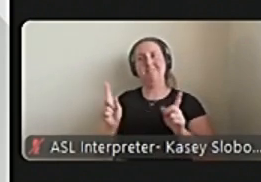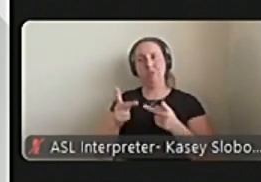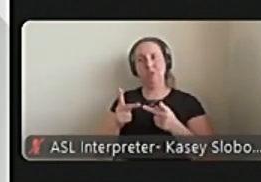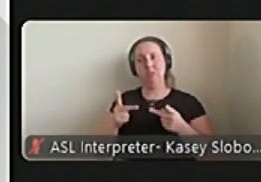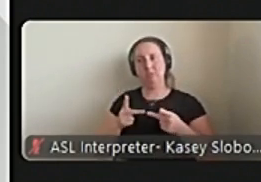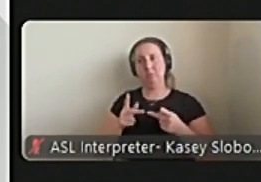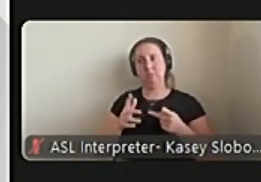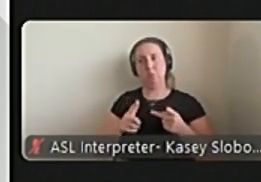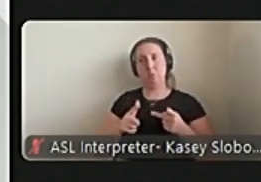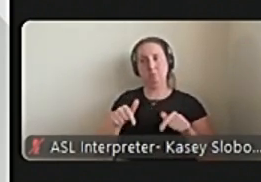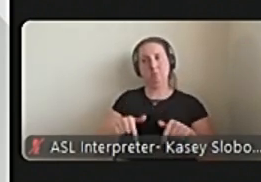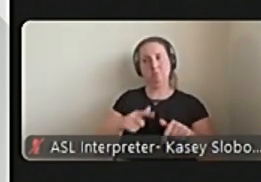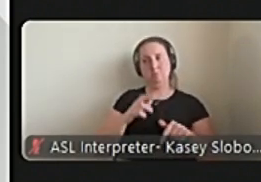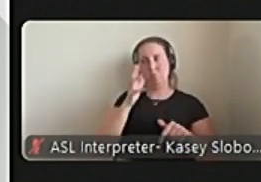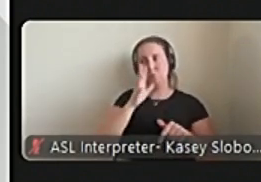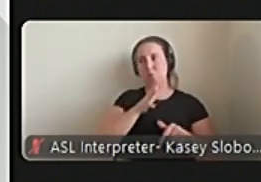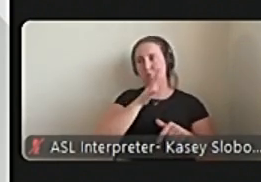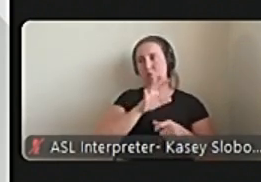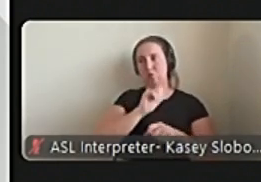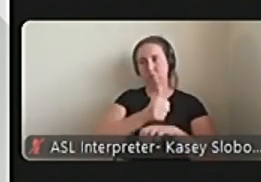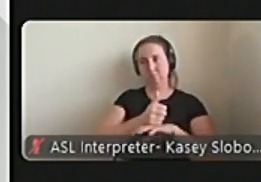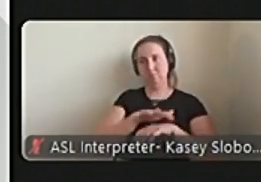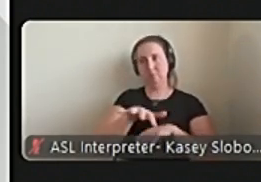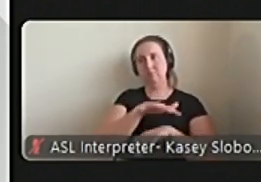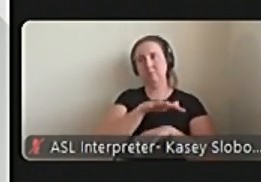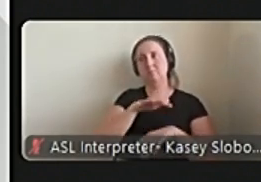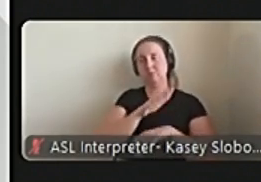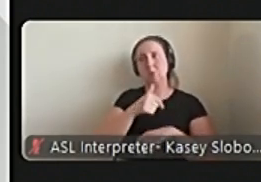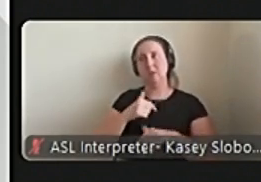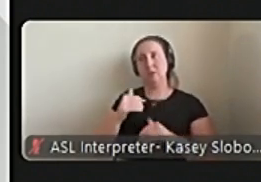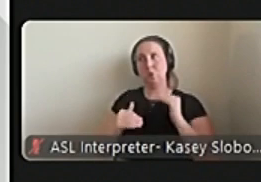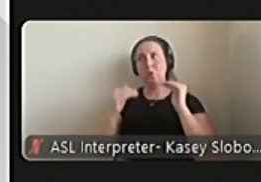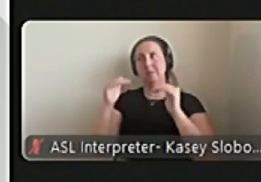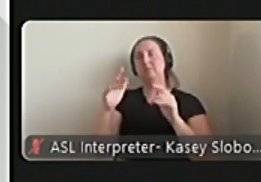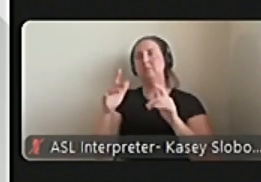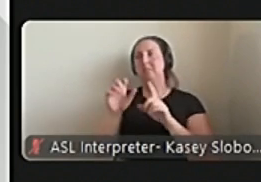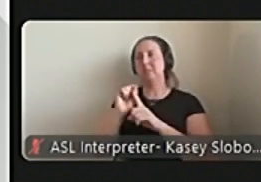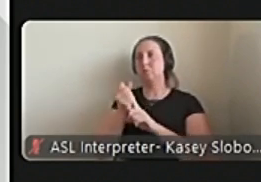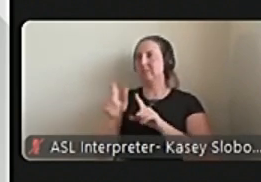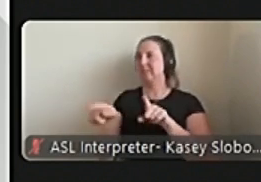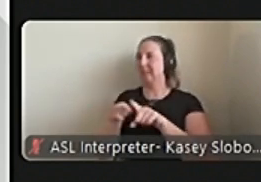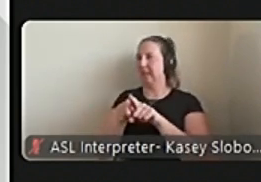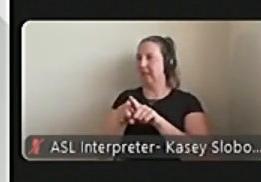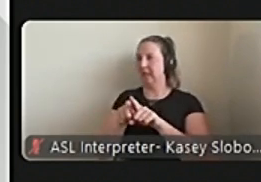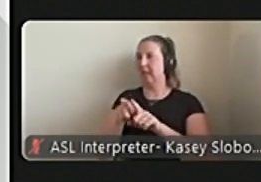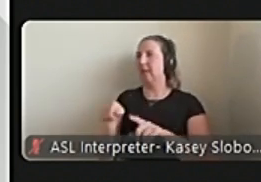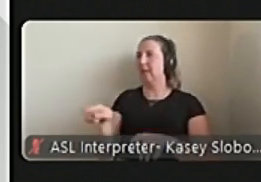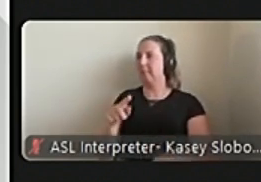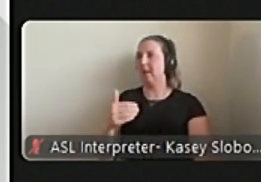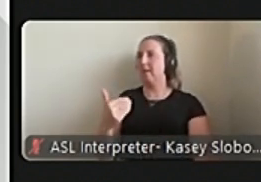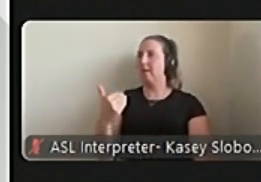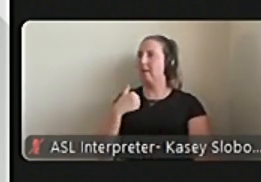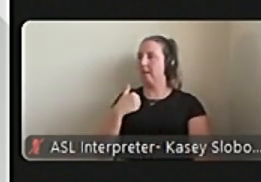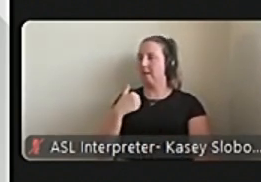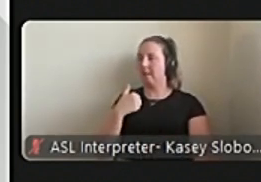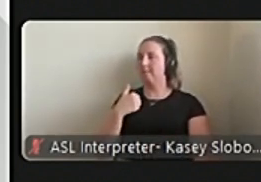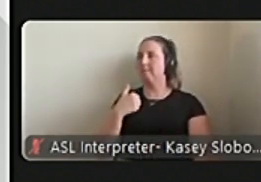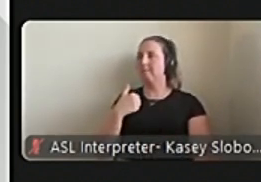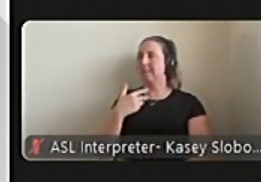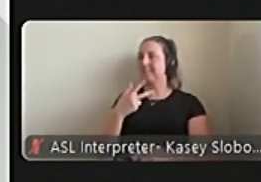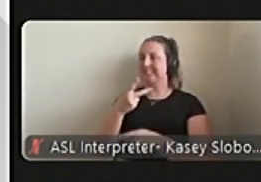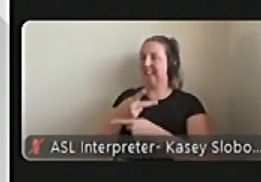setting as an adult, similar situation, there's so many informal care There are. roles